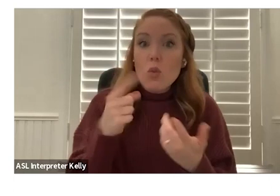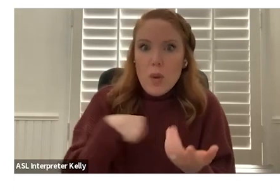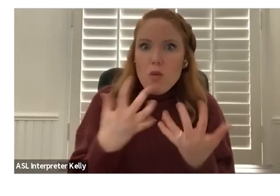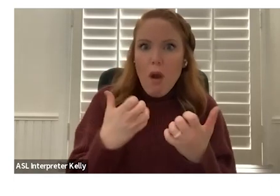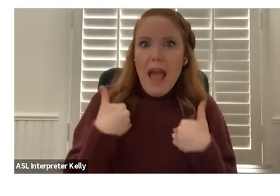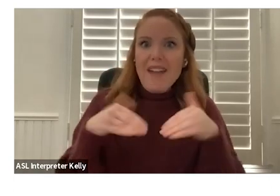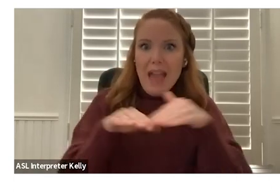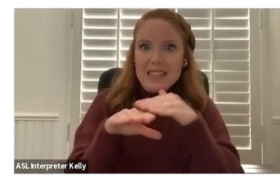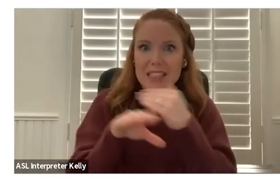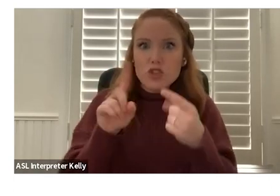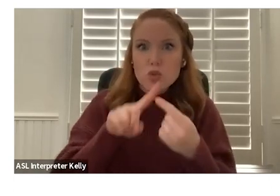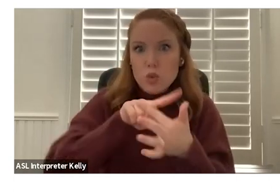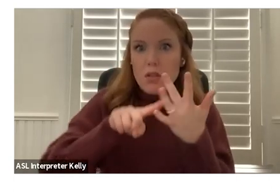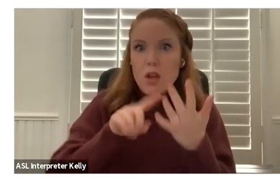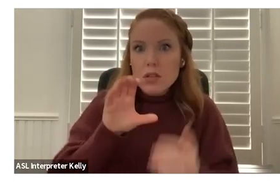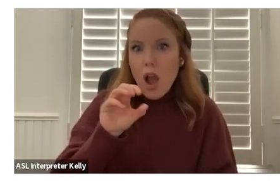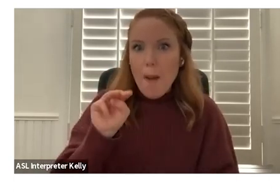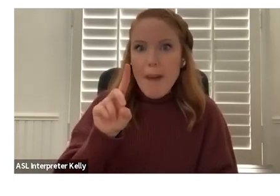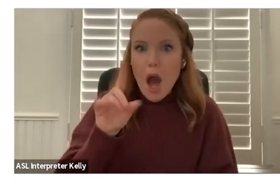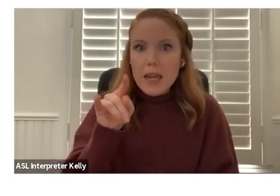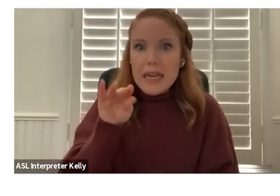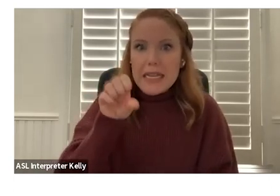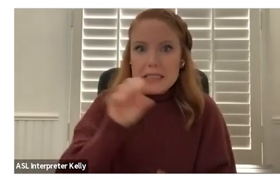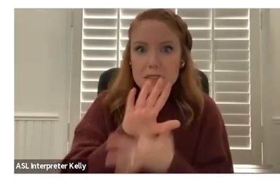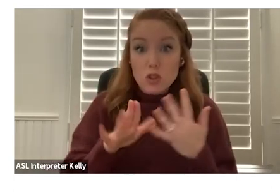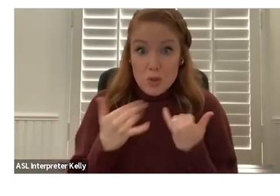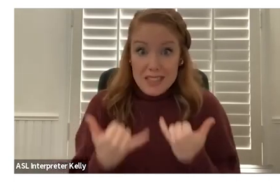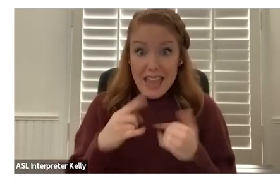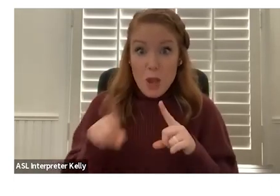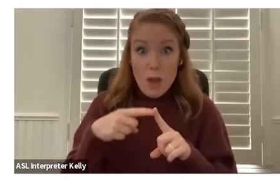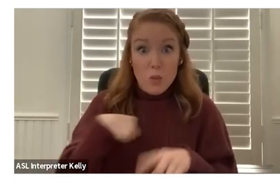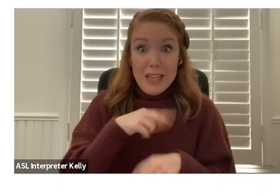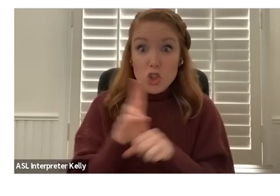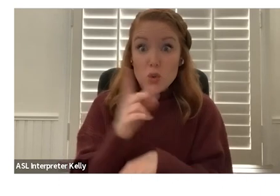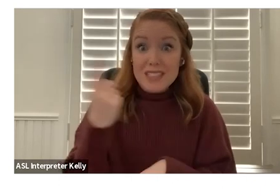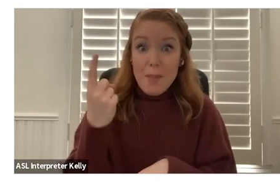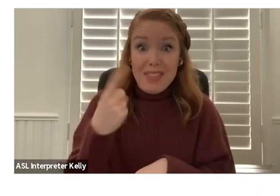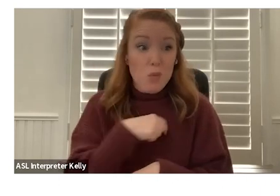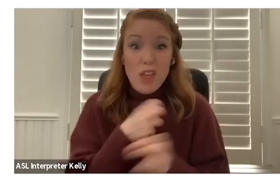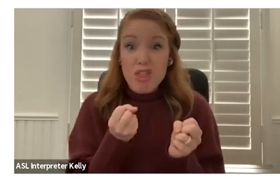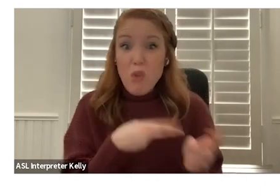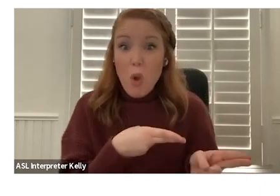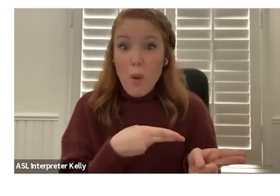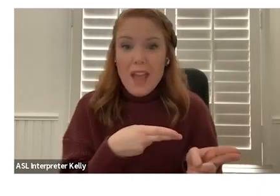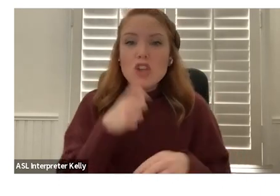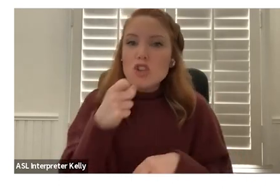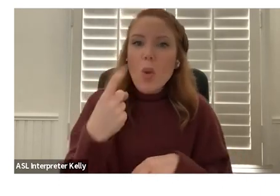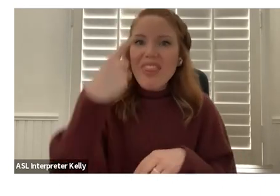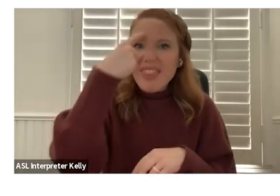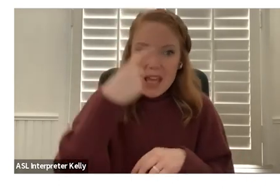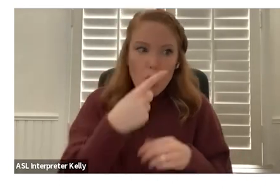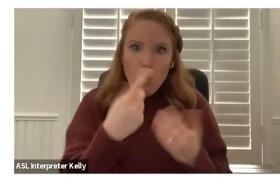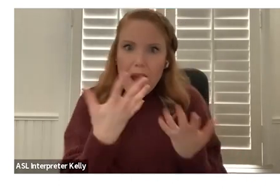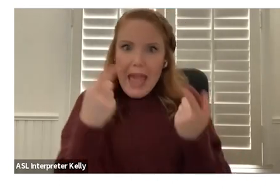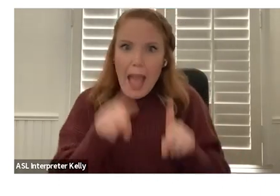have? So the IPCC in its latest report determined, which came out in spring, summer of 2022,